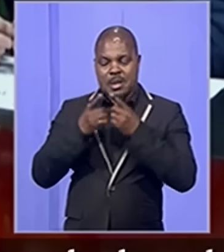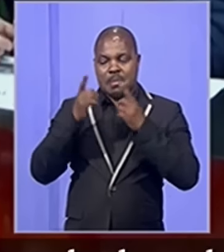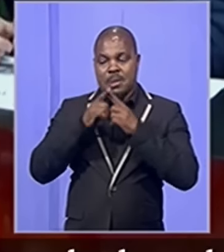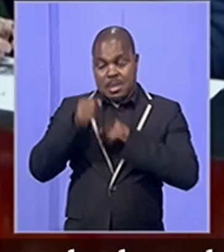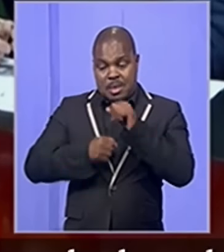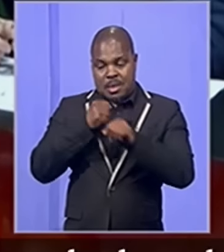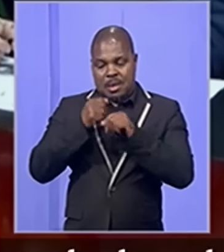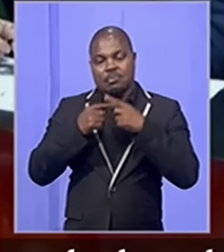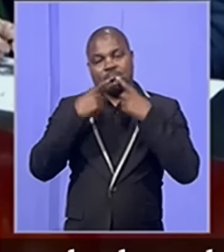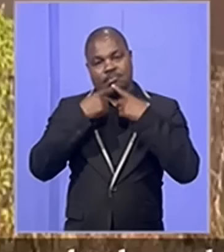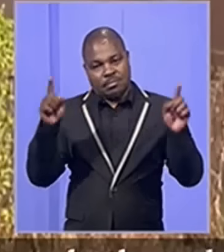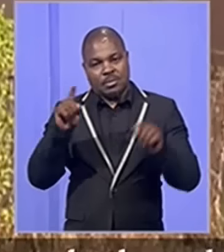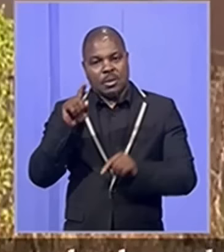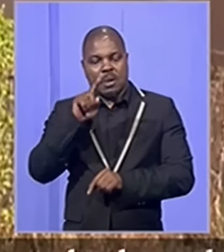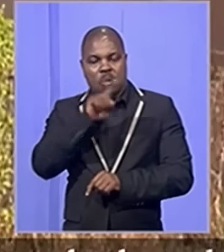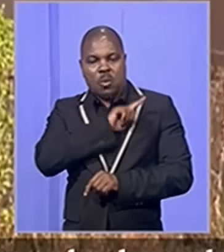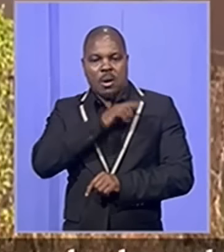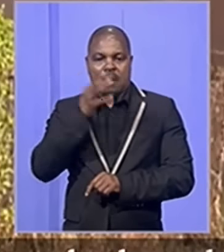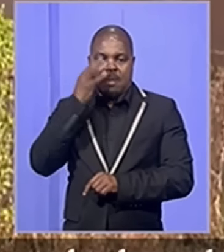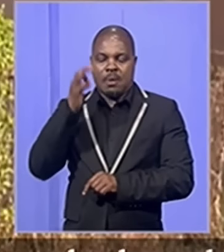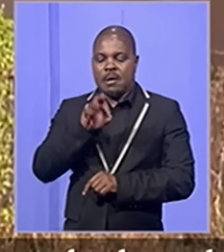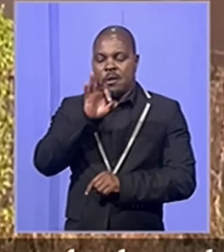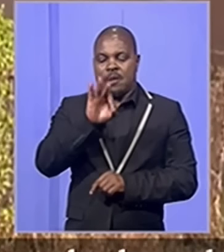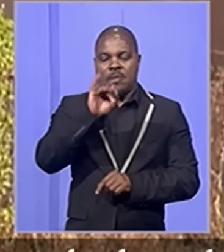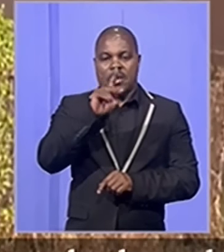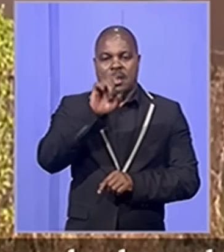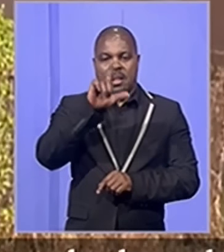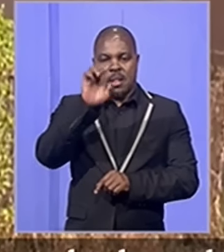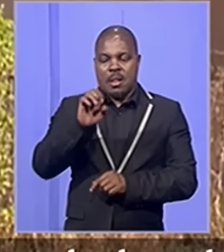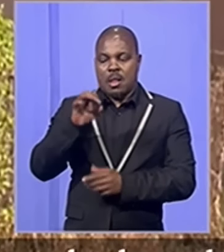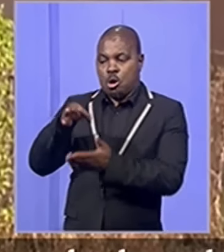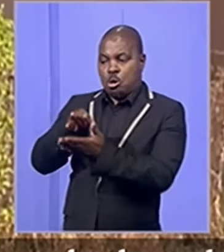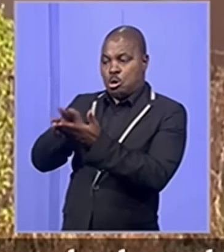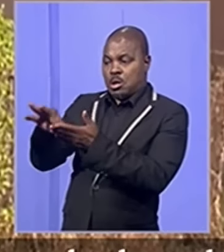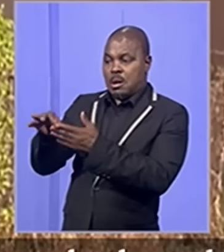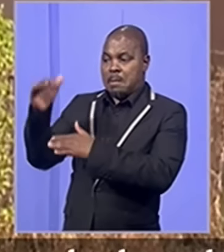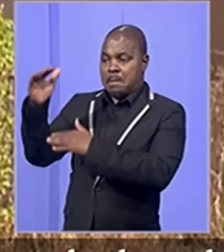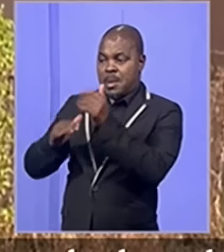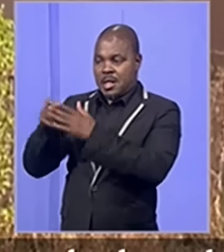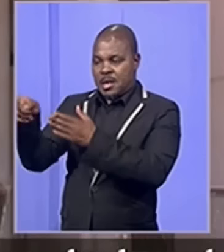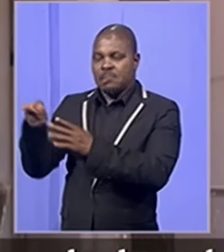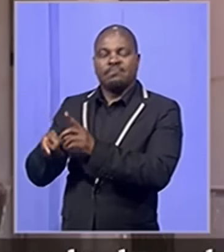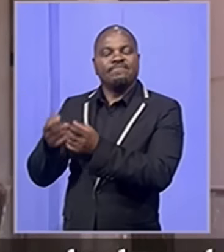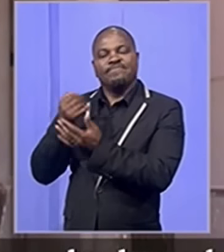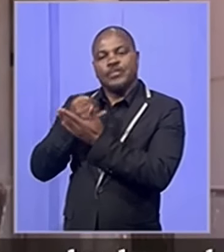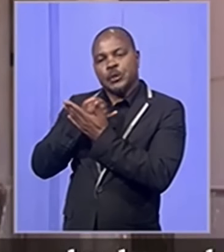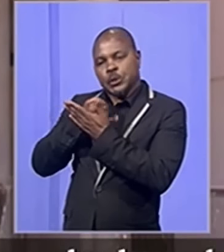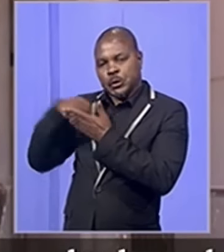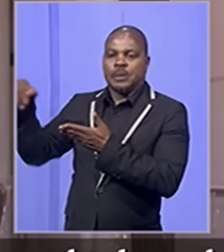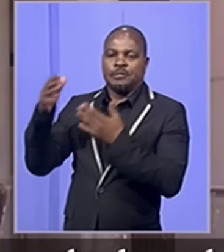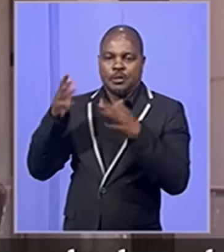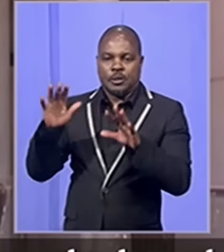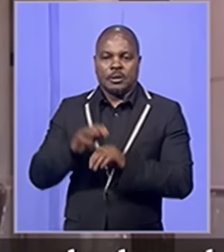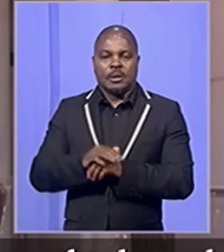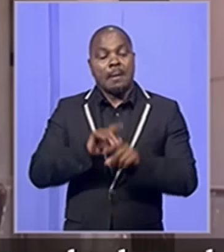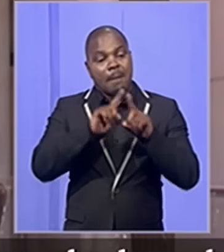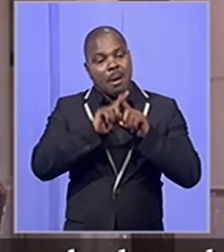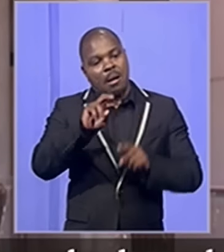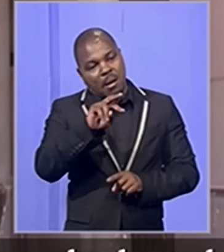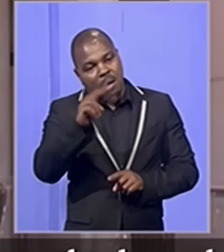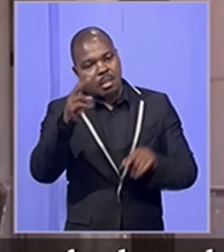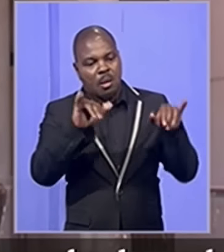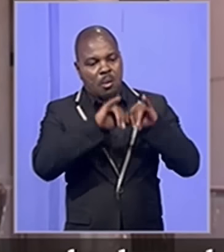le fedisitse semmuso kontraka ya Fikile eo e simolotseng kago. Lefapha le supile fa le santse di tlile go thapa kontraka eo